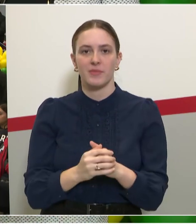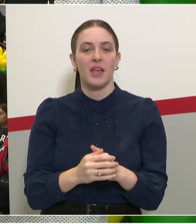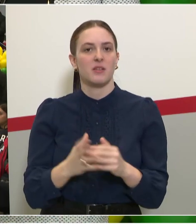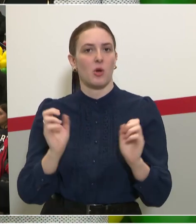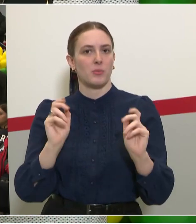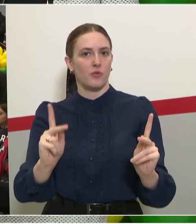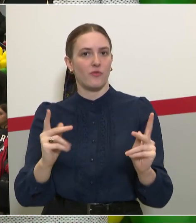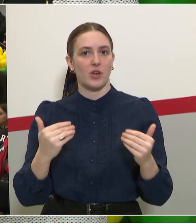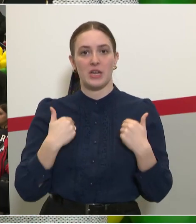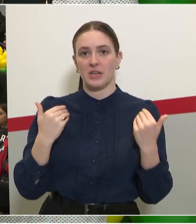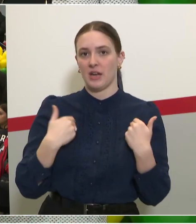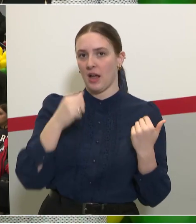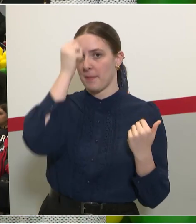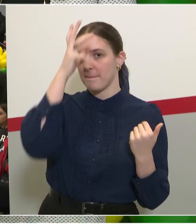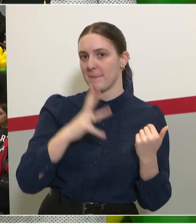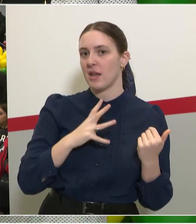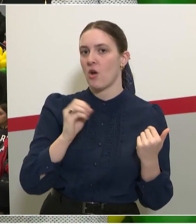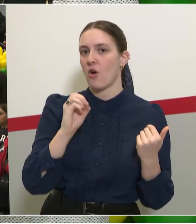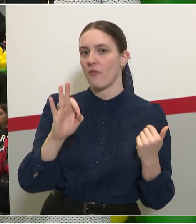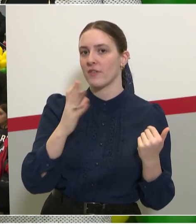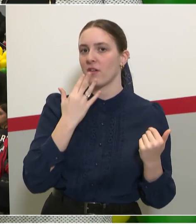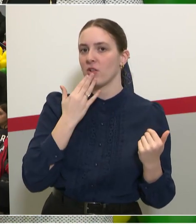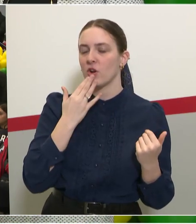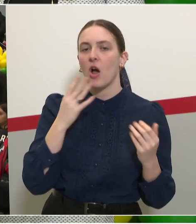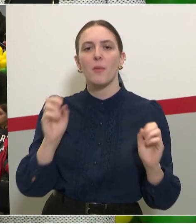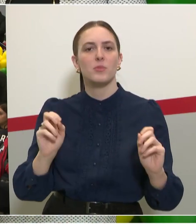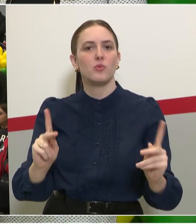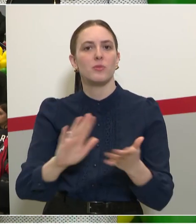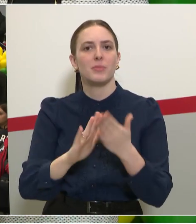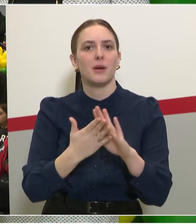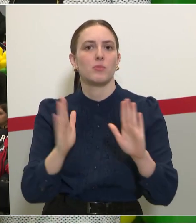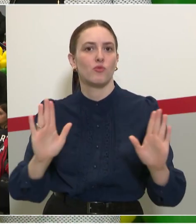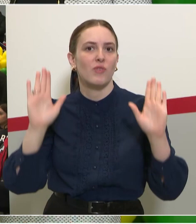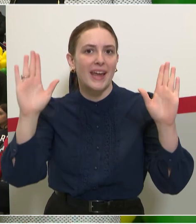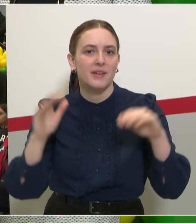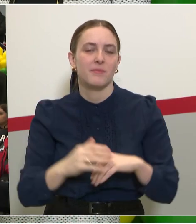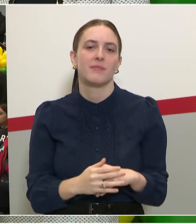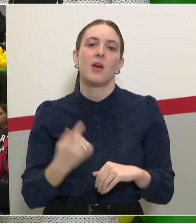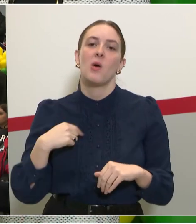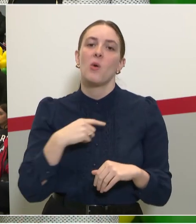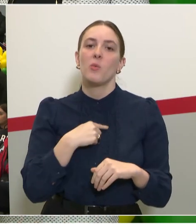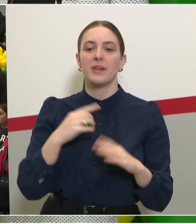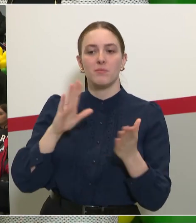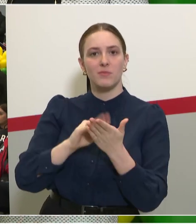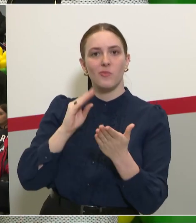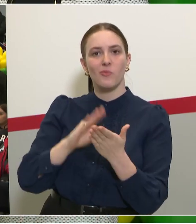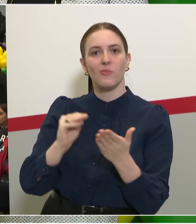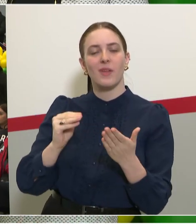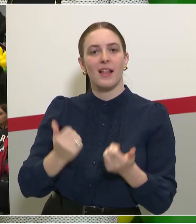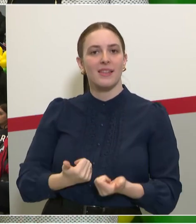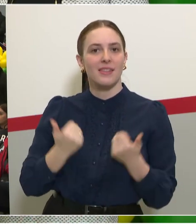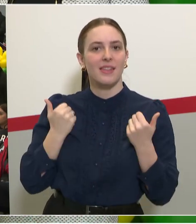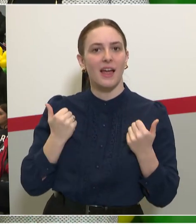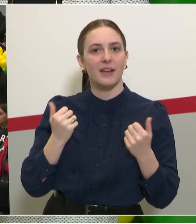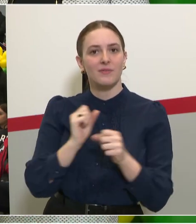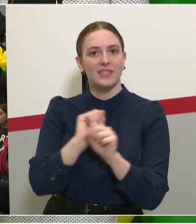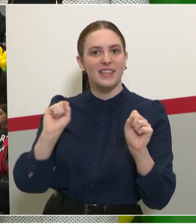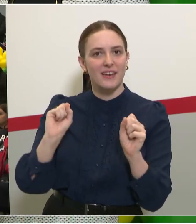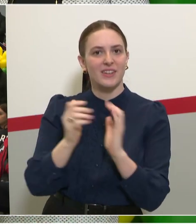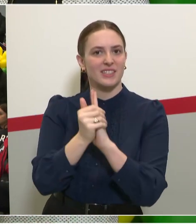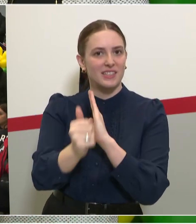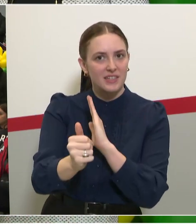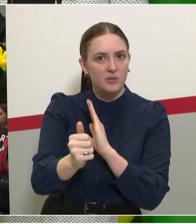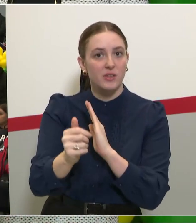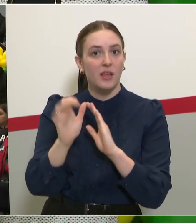a unique opportunity to be great. At Young Doctors, we teach life-saving skills that will not only be helpful in the medical